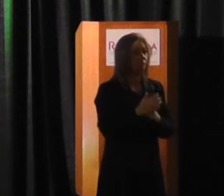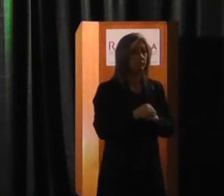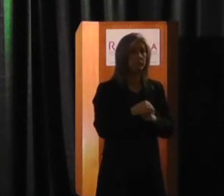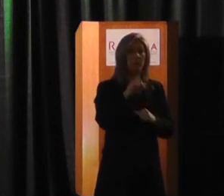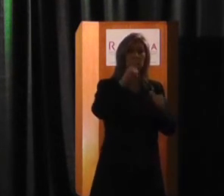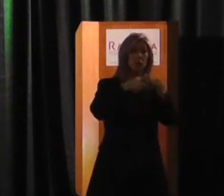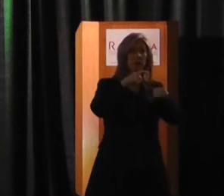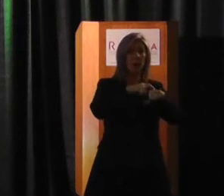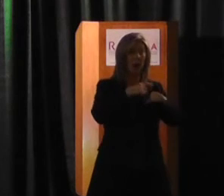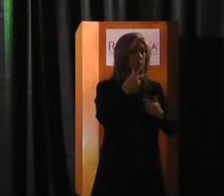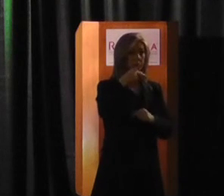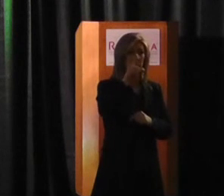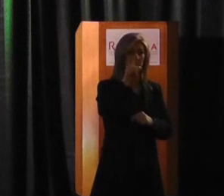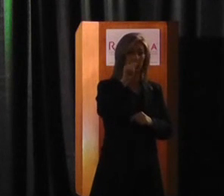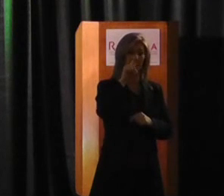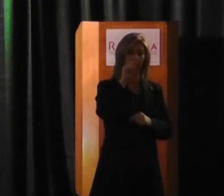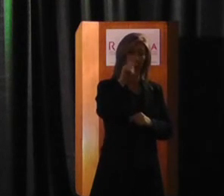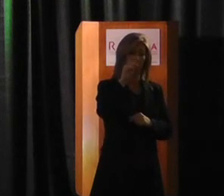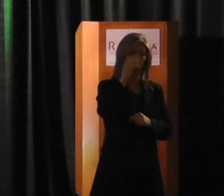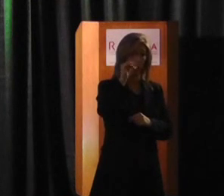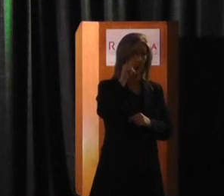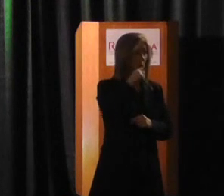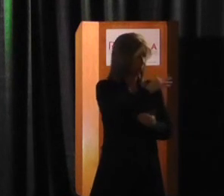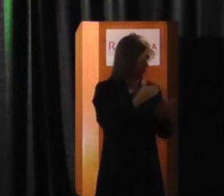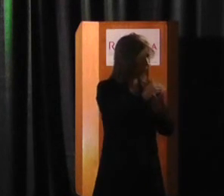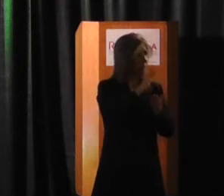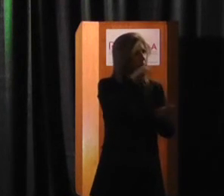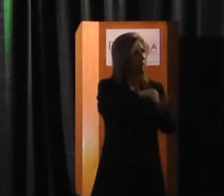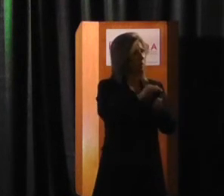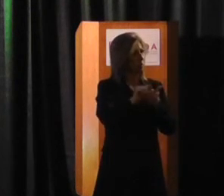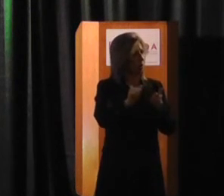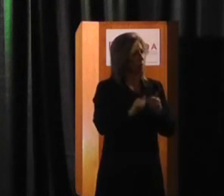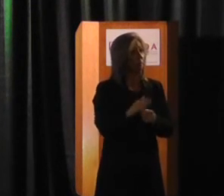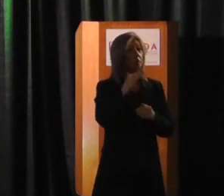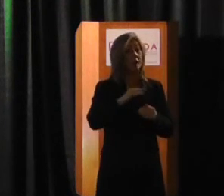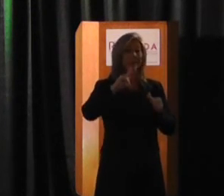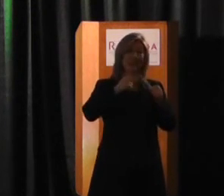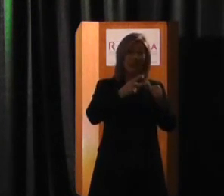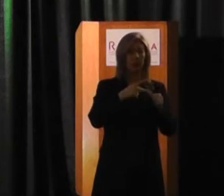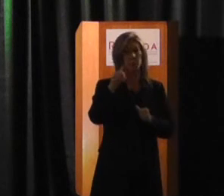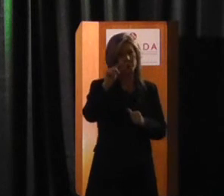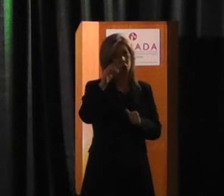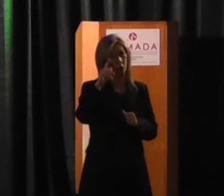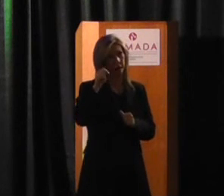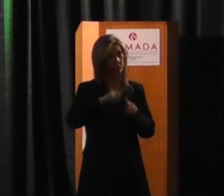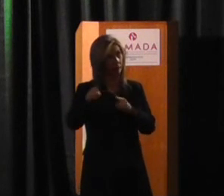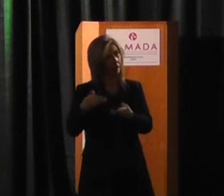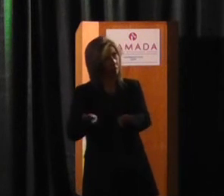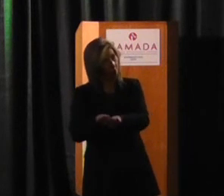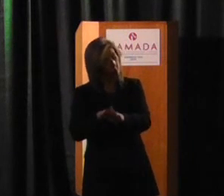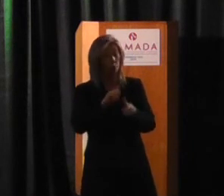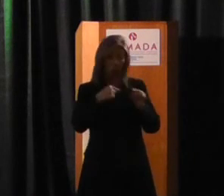than $5,000. Our second mob at Target, which apparently wasn't enough, generated over $6,000. We also mobbed a